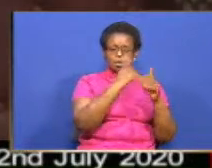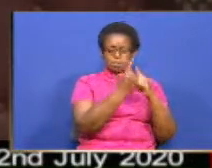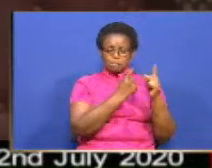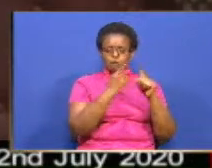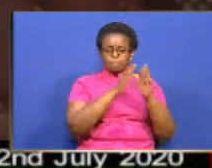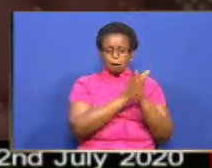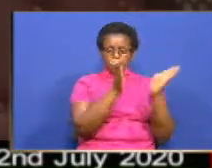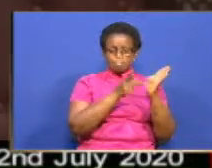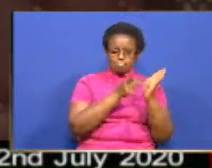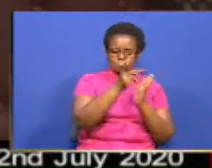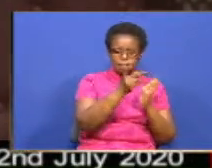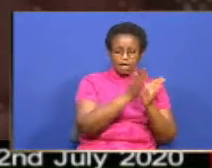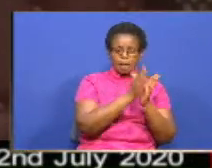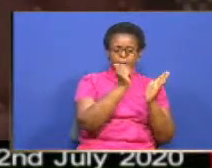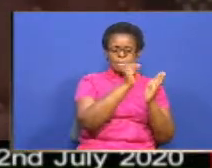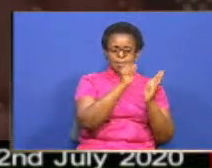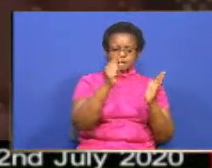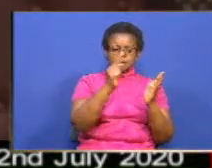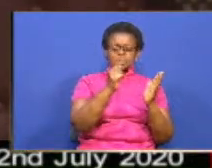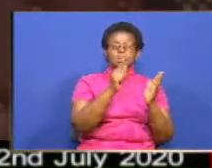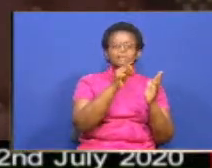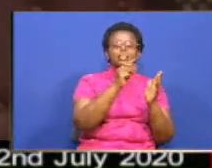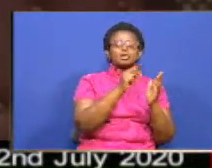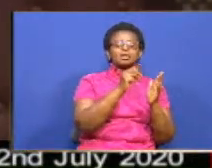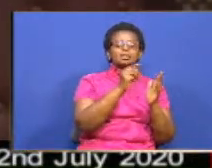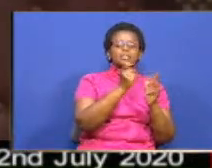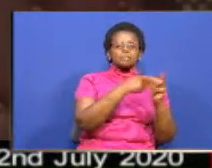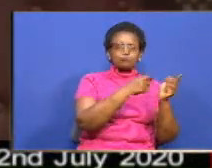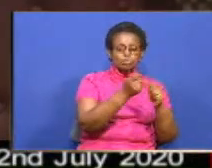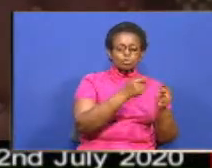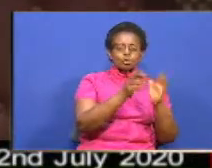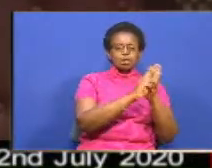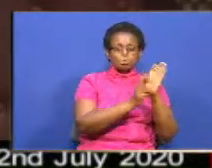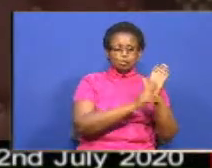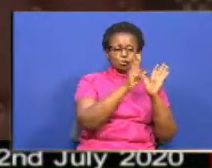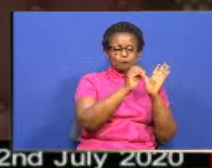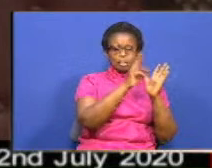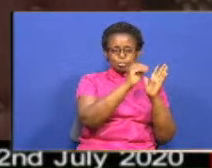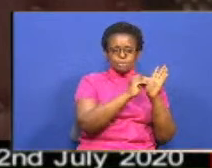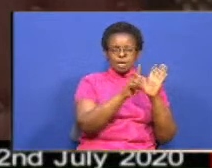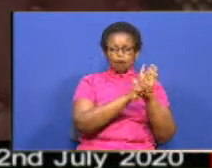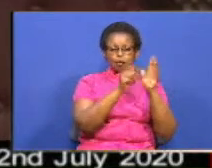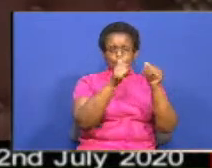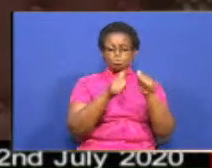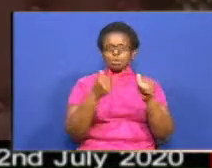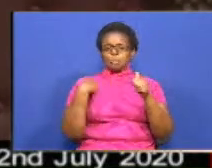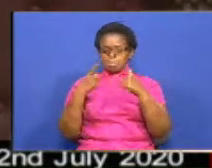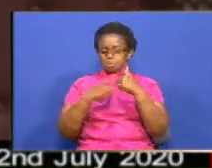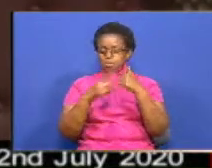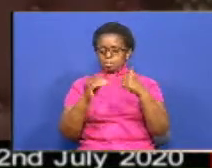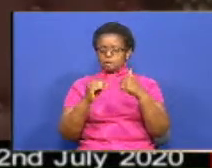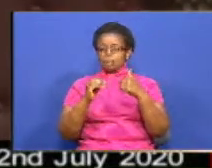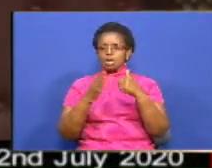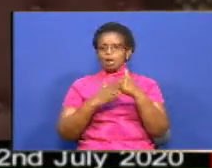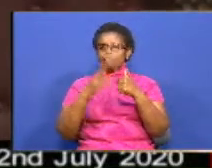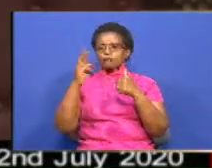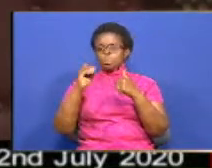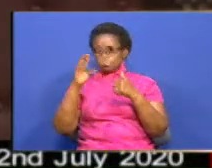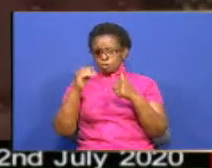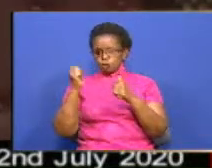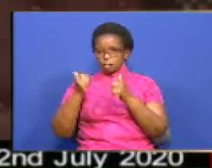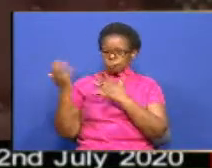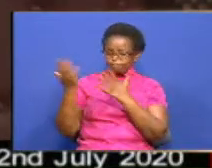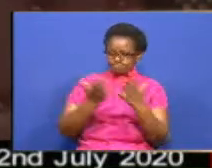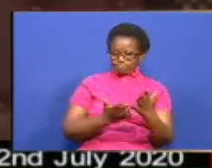Asset Disposal Regulations 2020, legal notice number 69 of 2020, laid to the table of the House on Thursday,